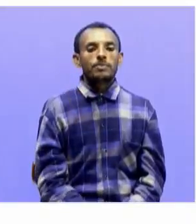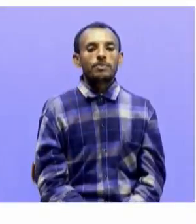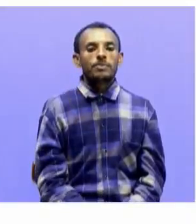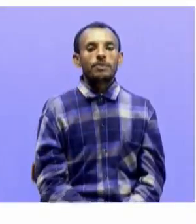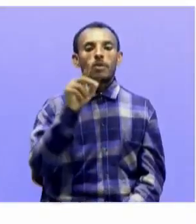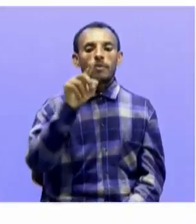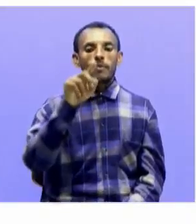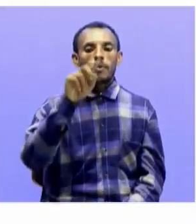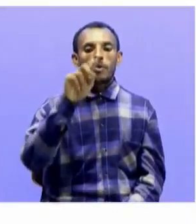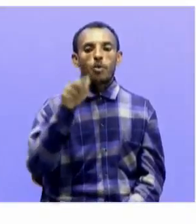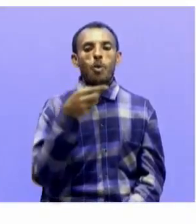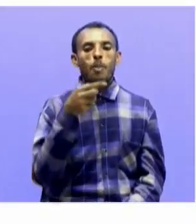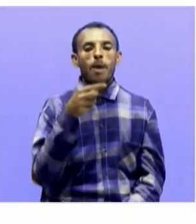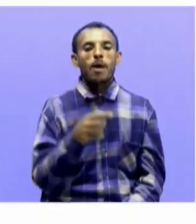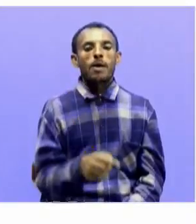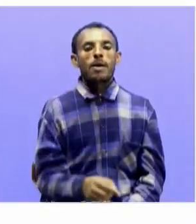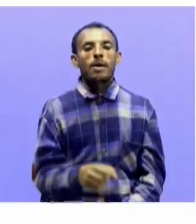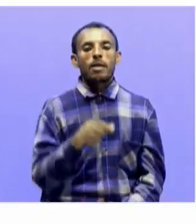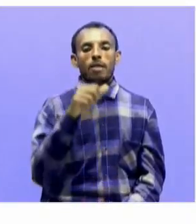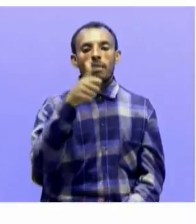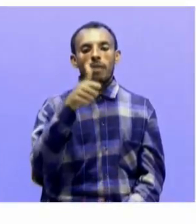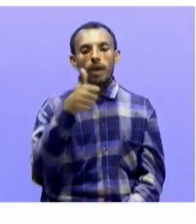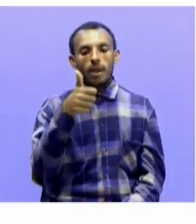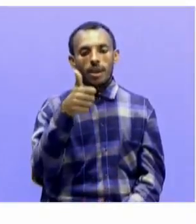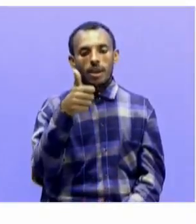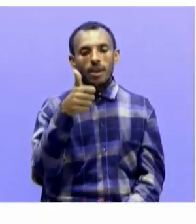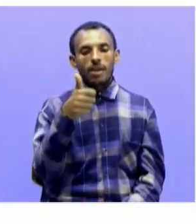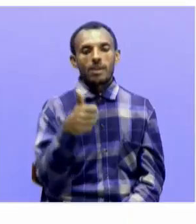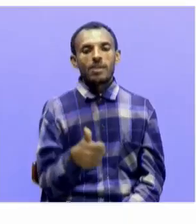12, 10,